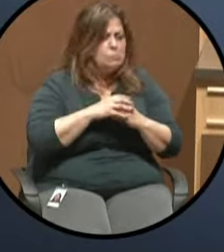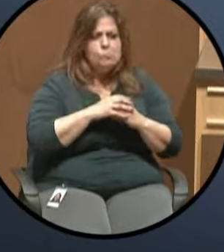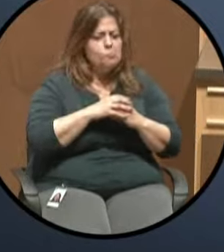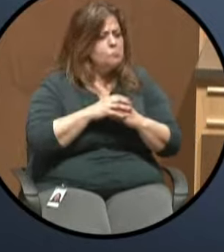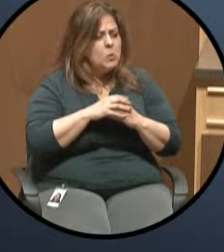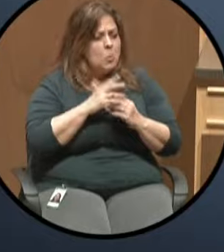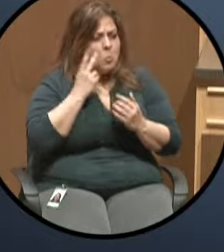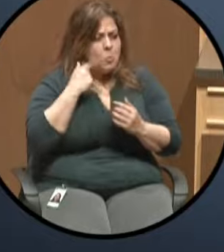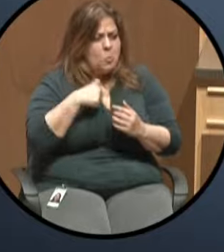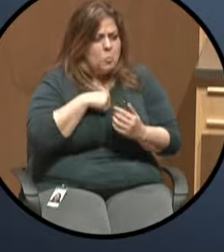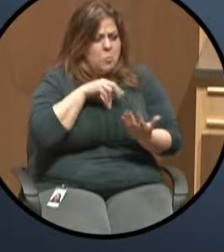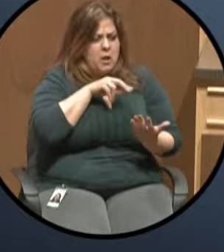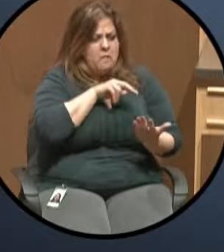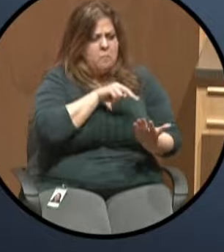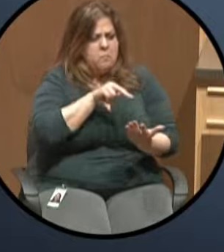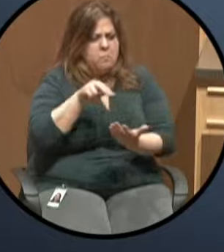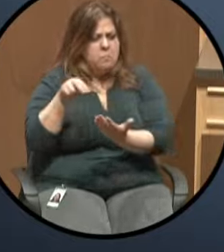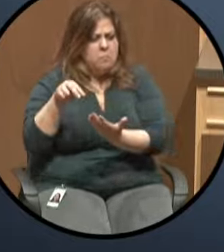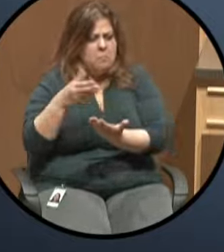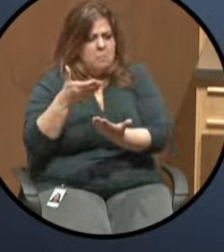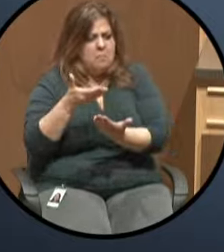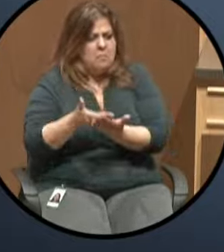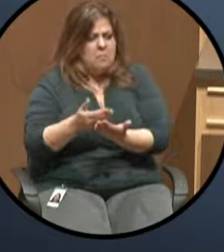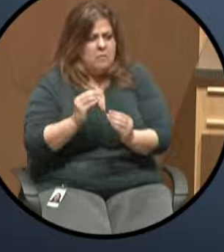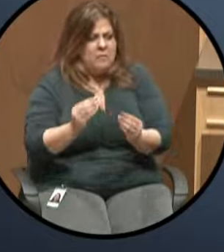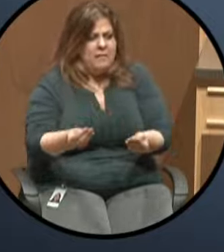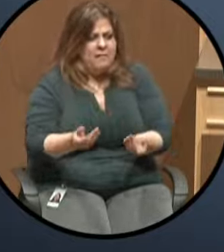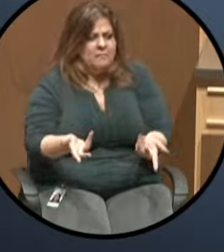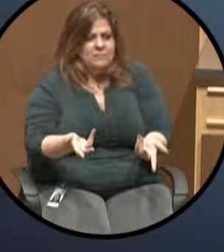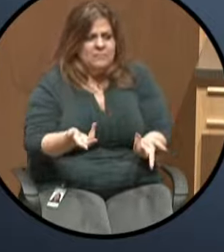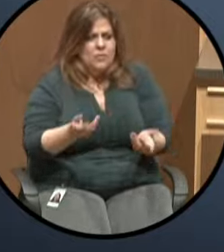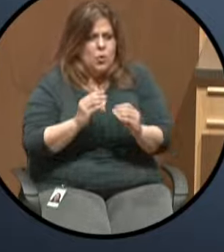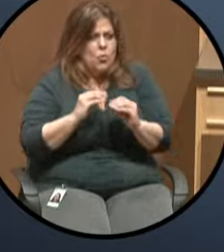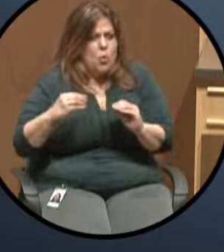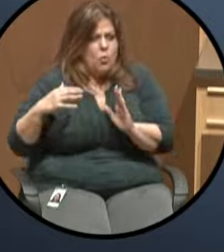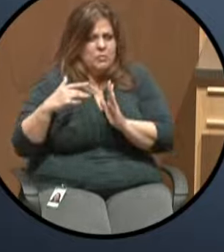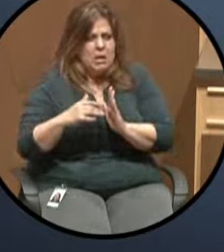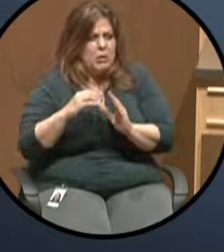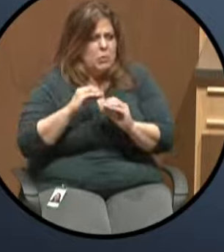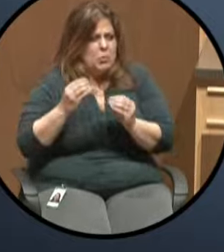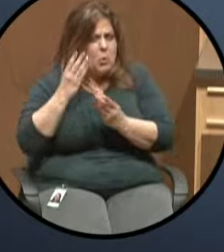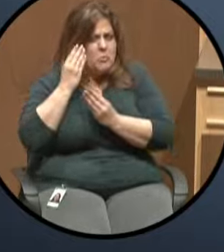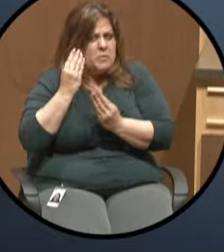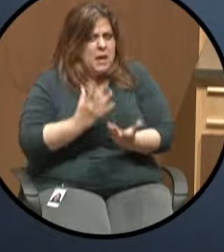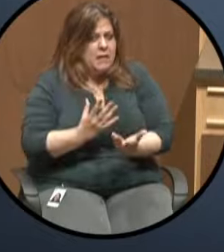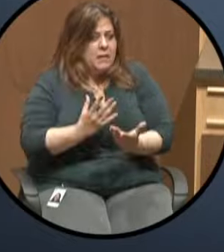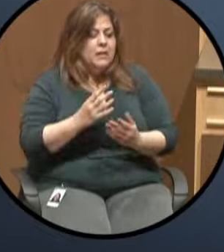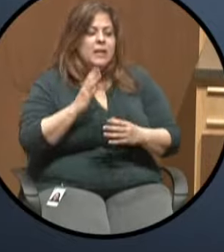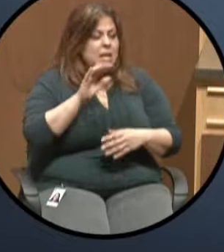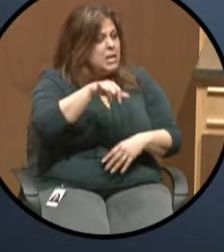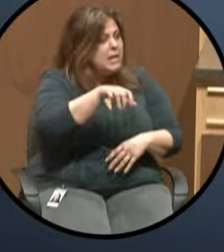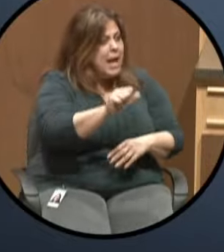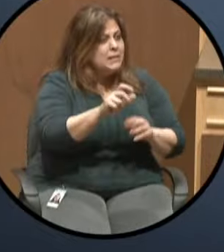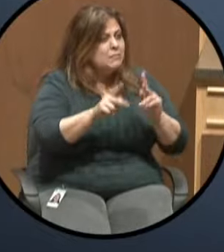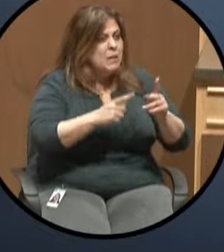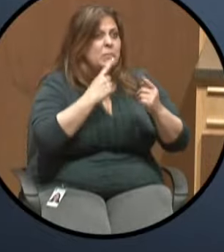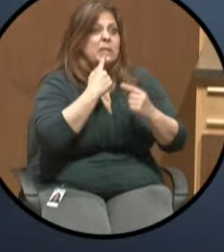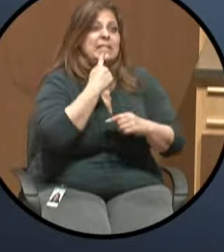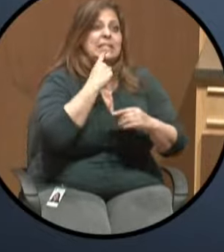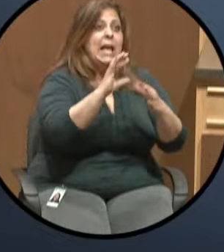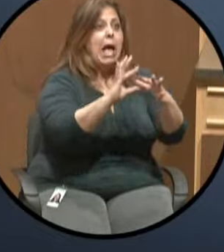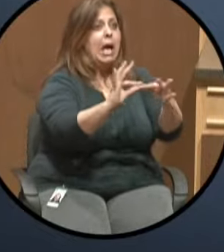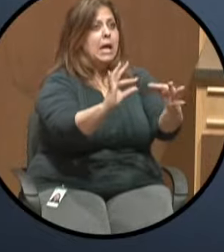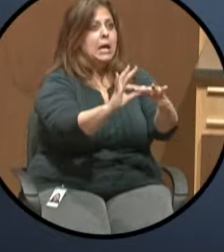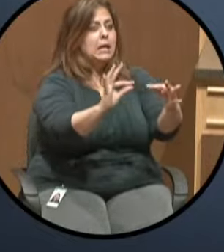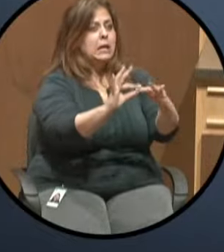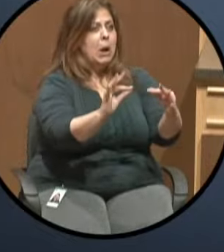no data at all to support this. This is all conjecture, and it's out there in the web. You can find it everywhere that masks